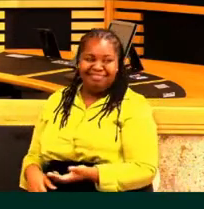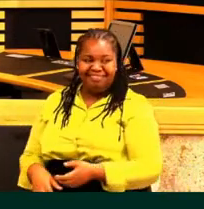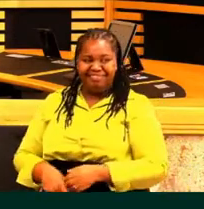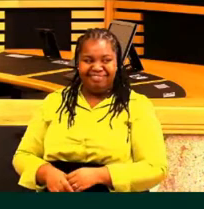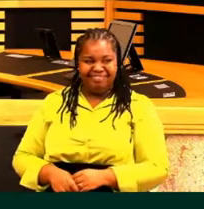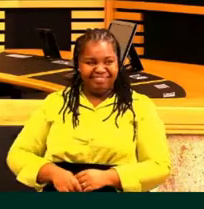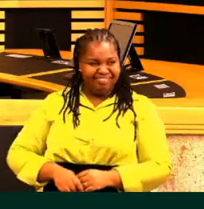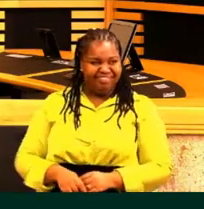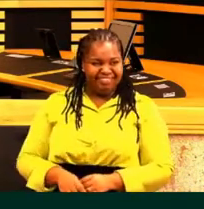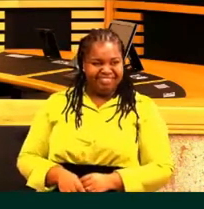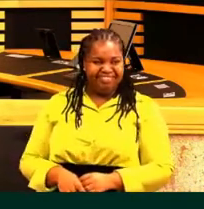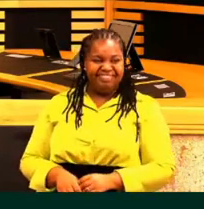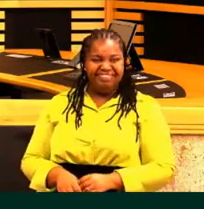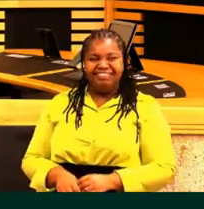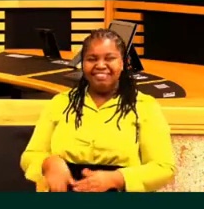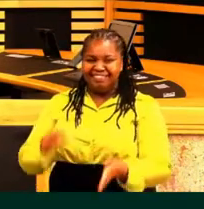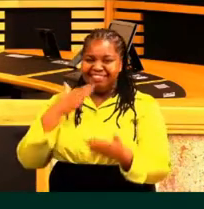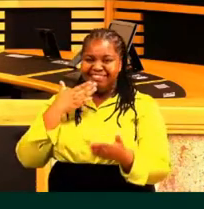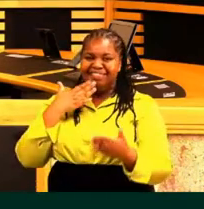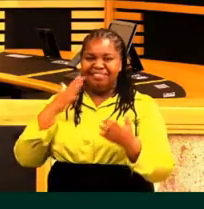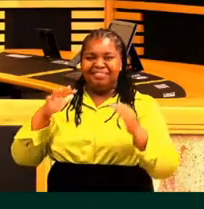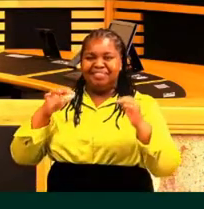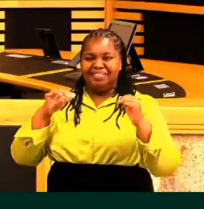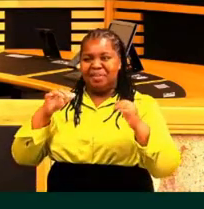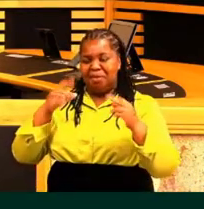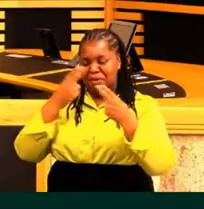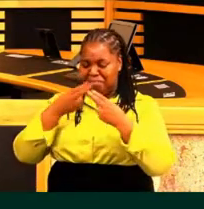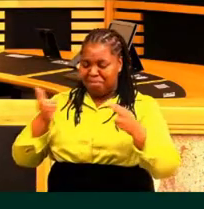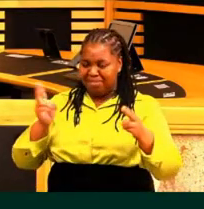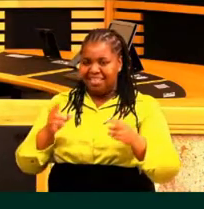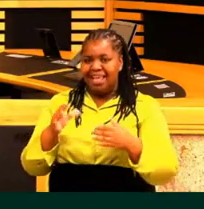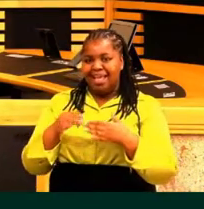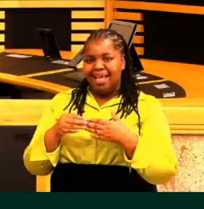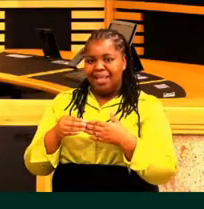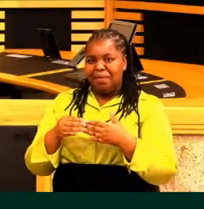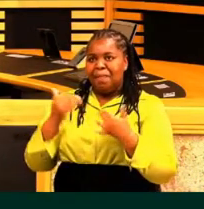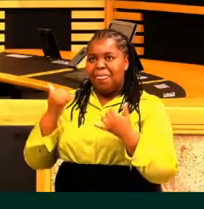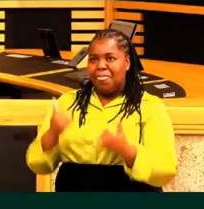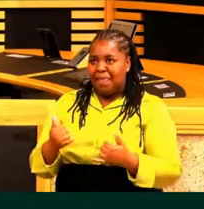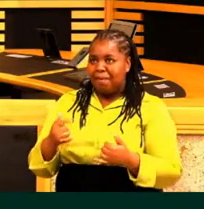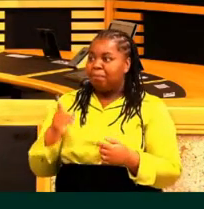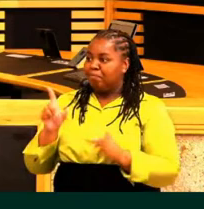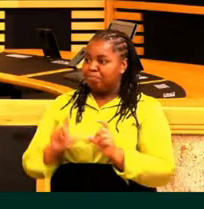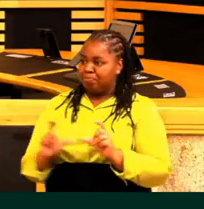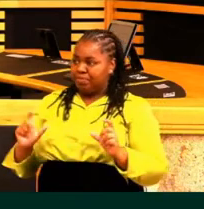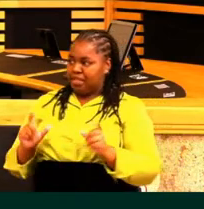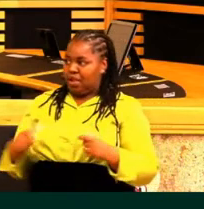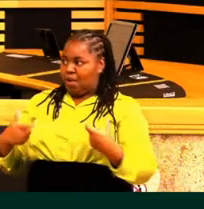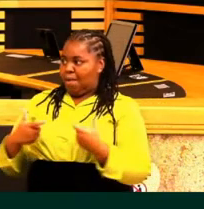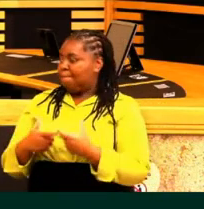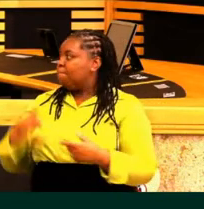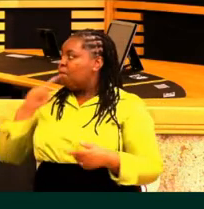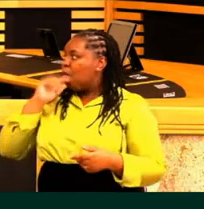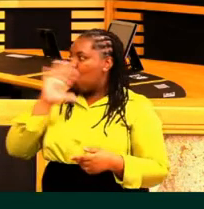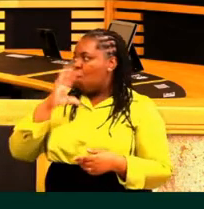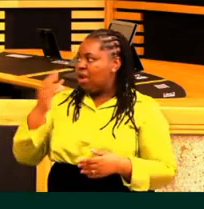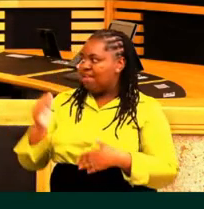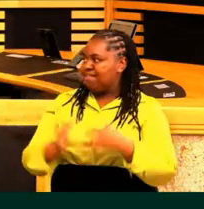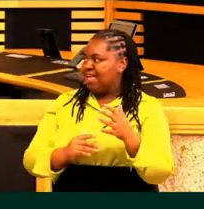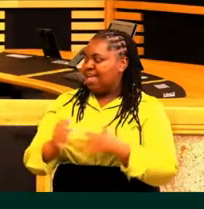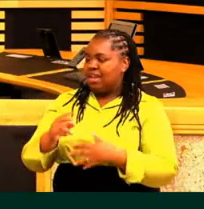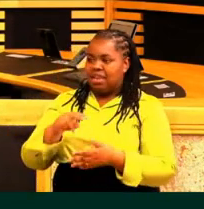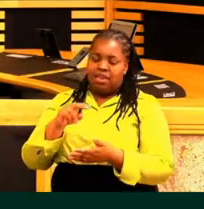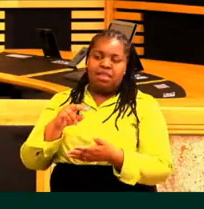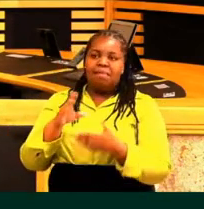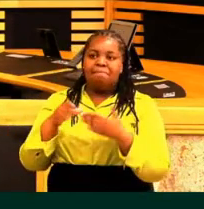thank you honorable members as per the decision of the whips committee will not have any member